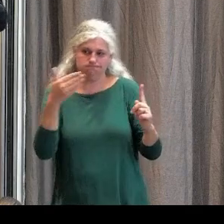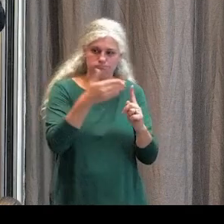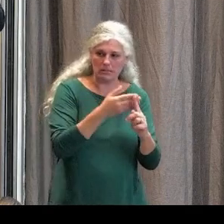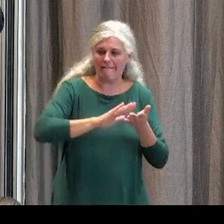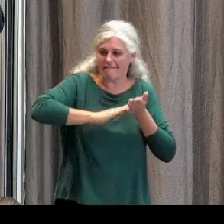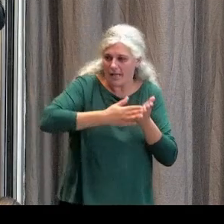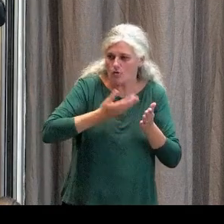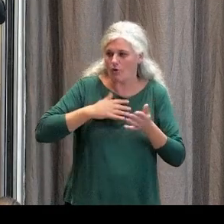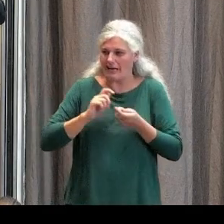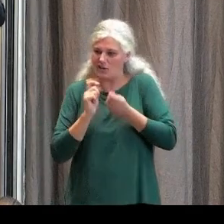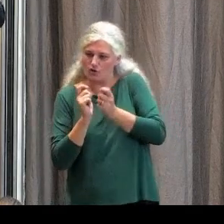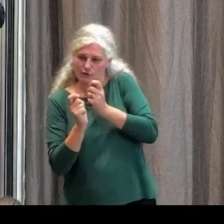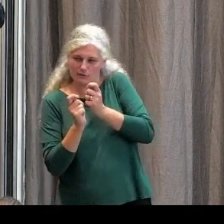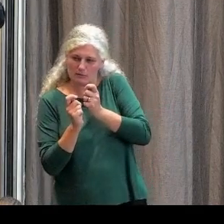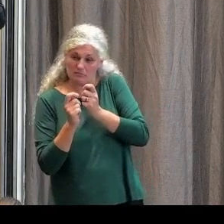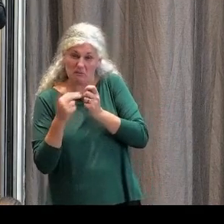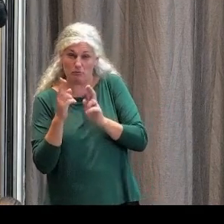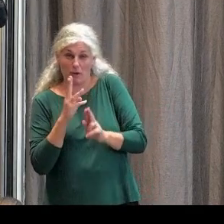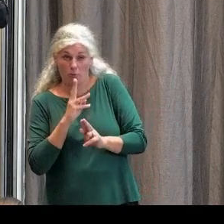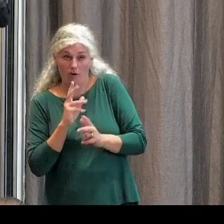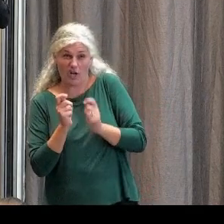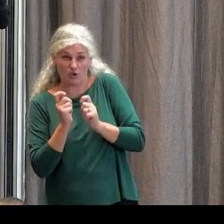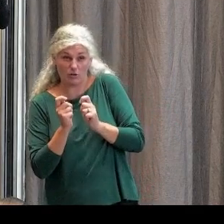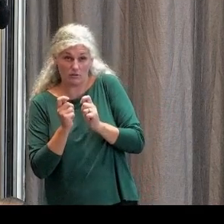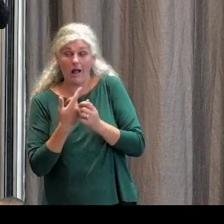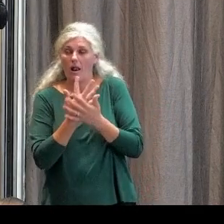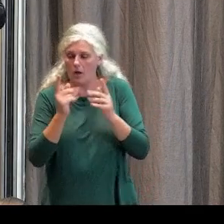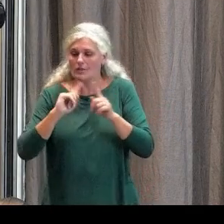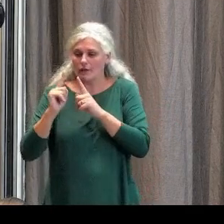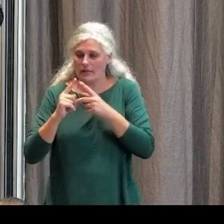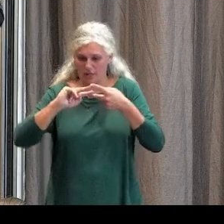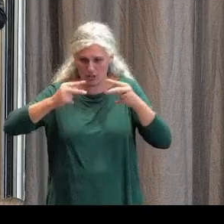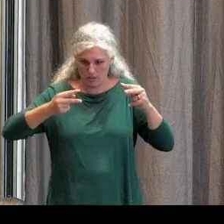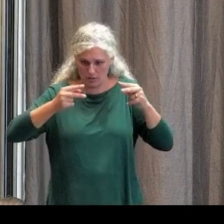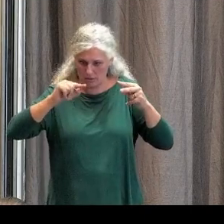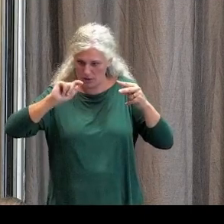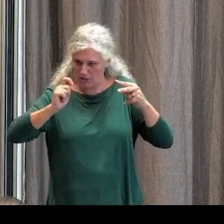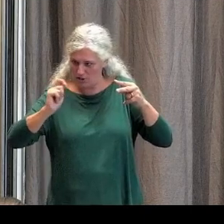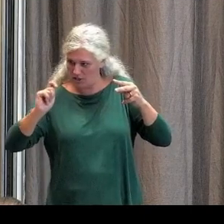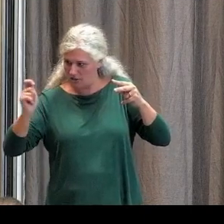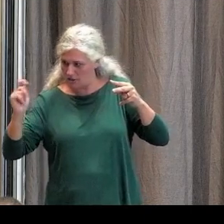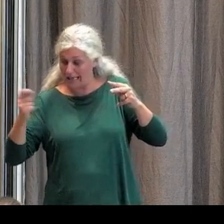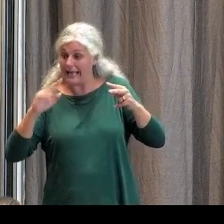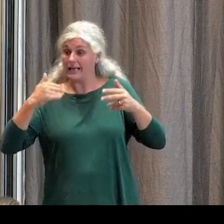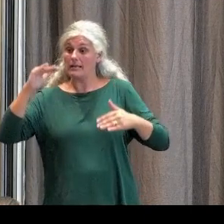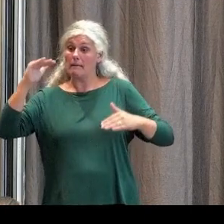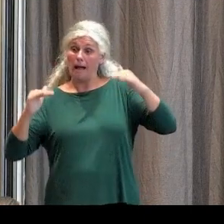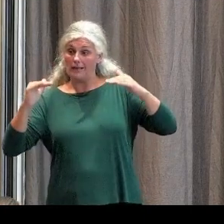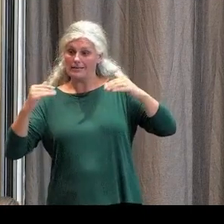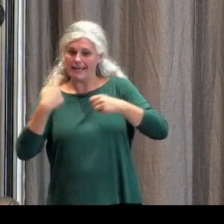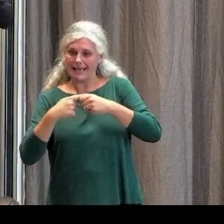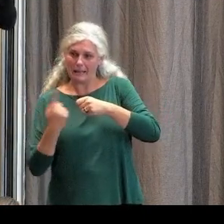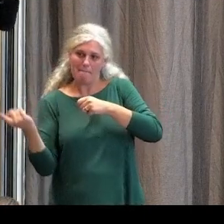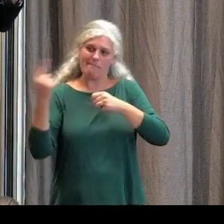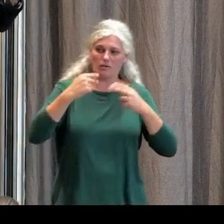fix or adjust, is maybe the right word, lots and lots of different genes. And if we can rebalance those